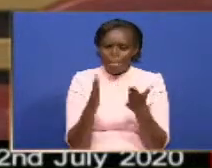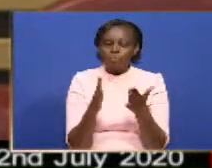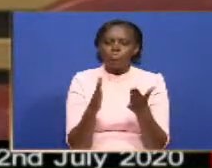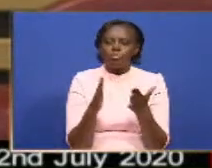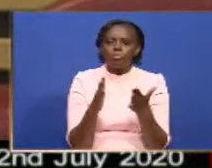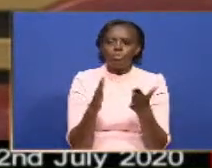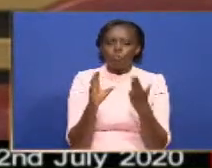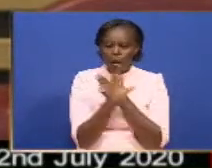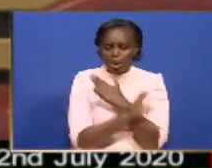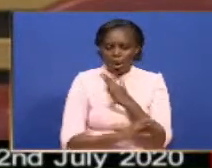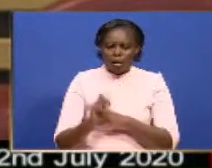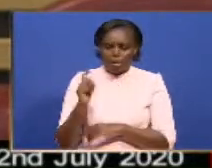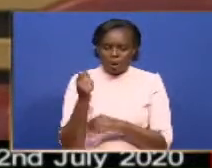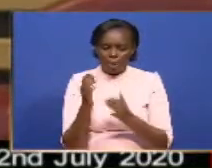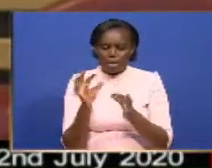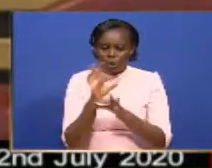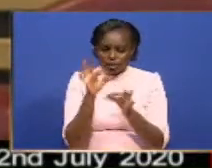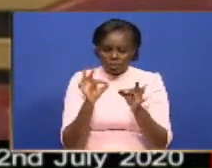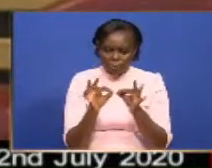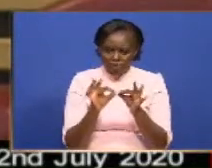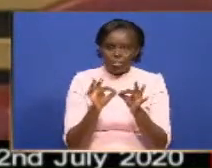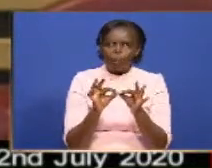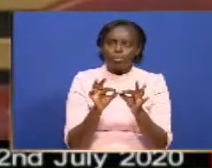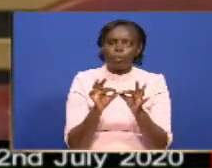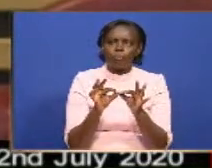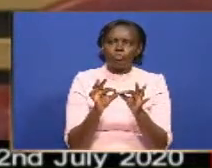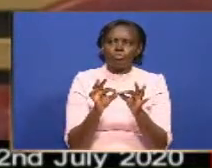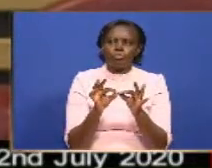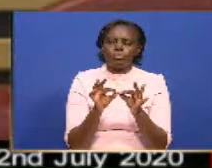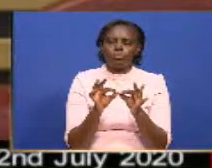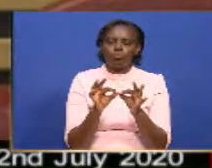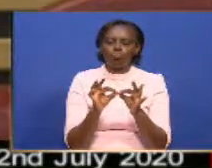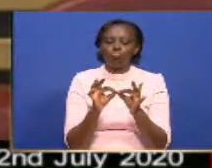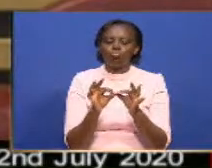of this country, and particularly to